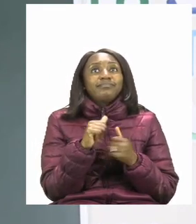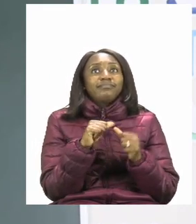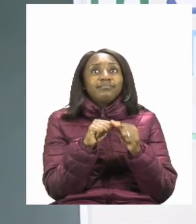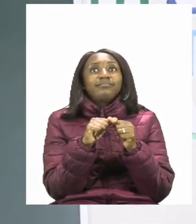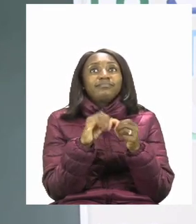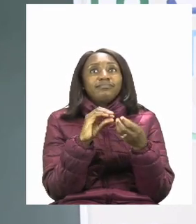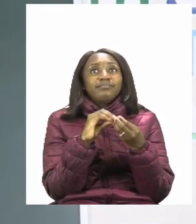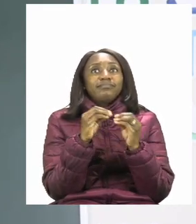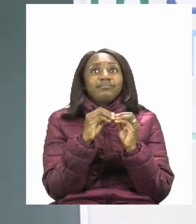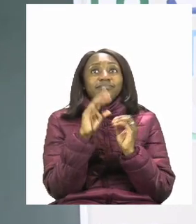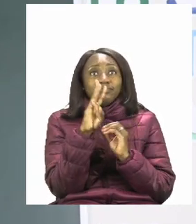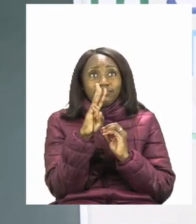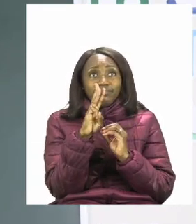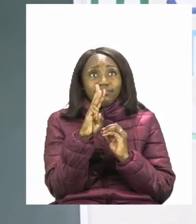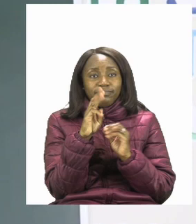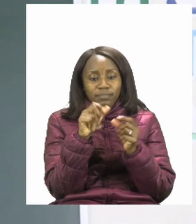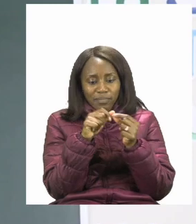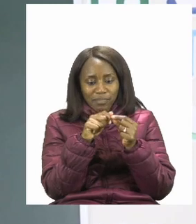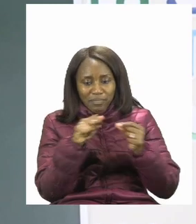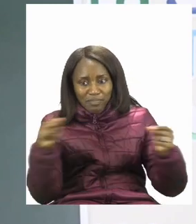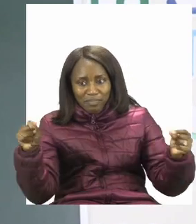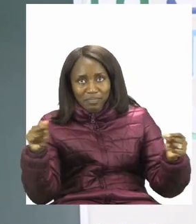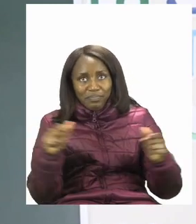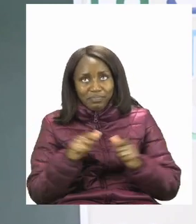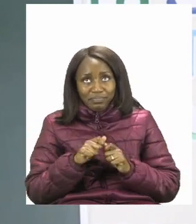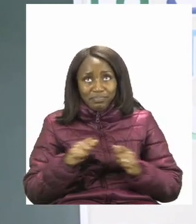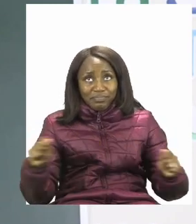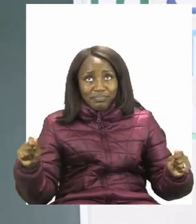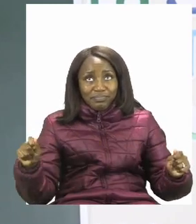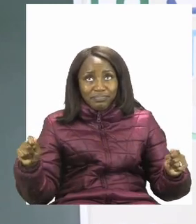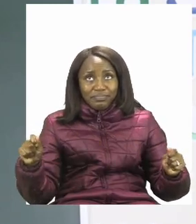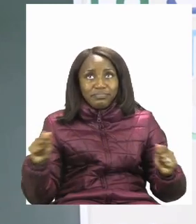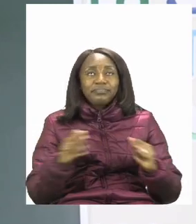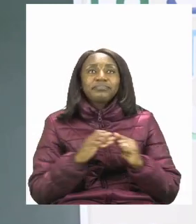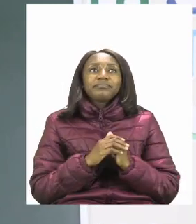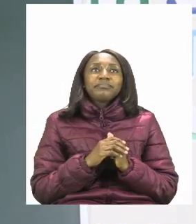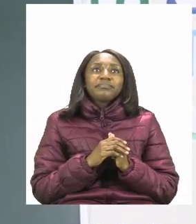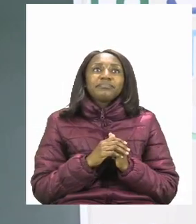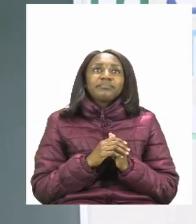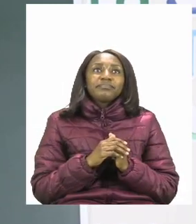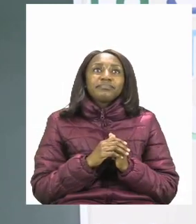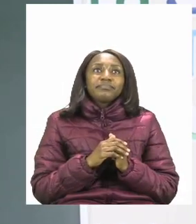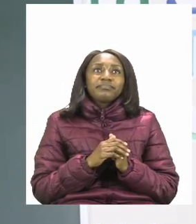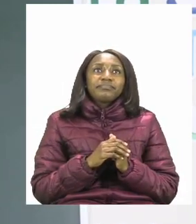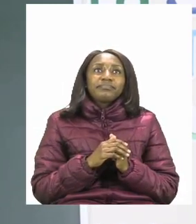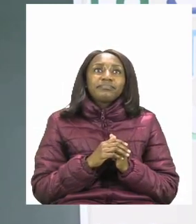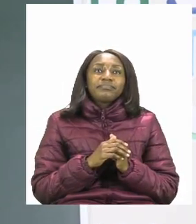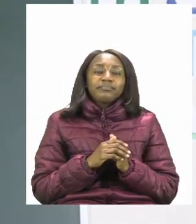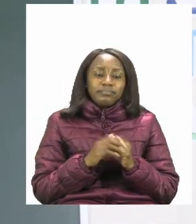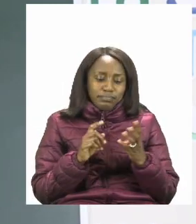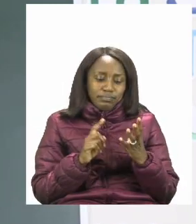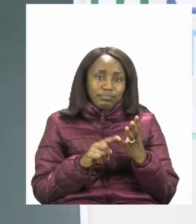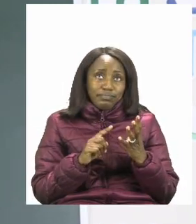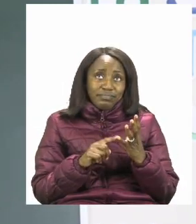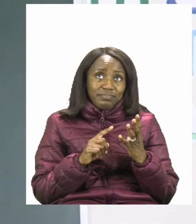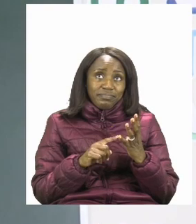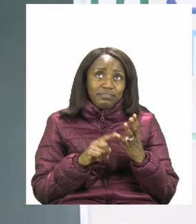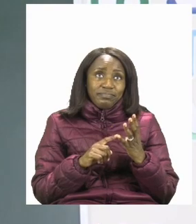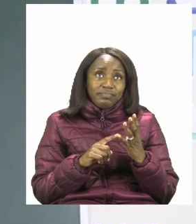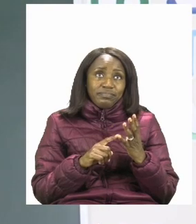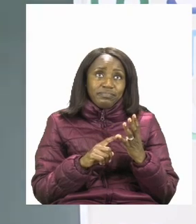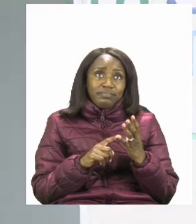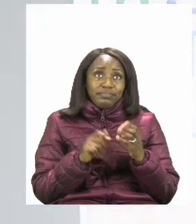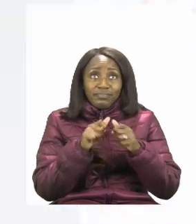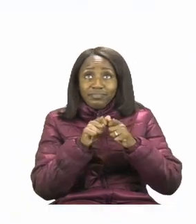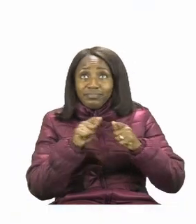3 to measure the items that you can see below as well. Then, number 4 is asking you to measure